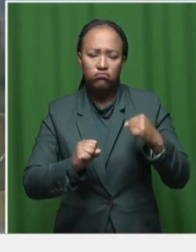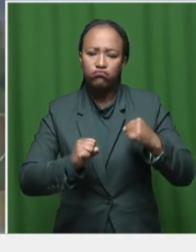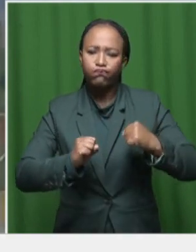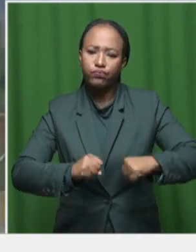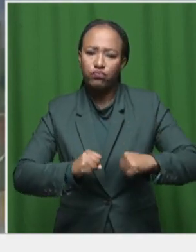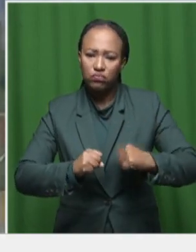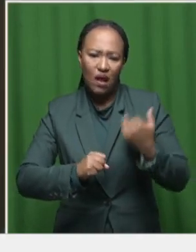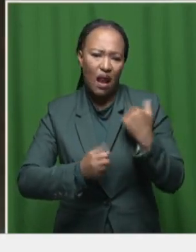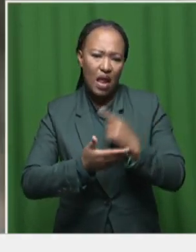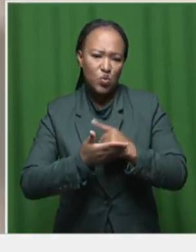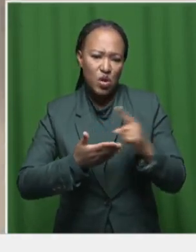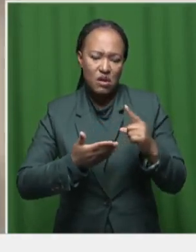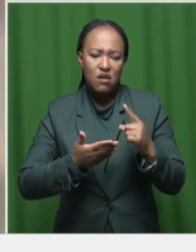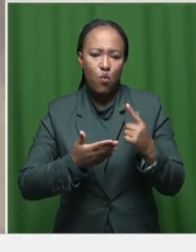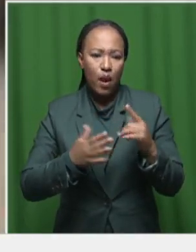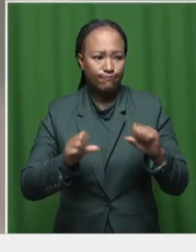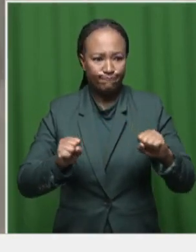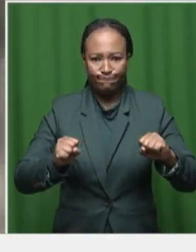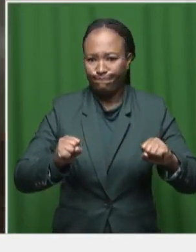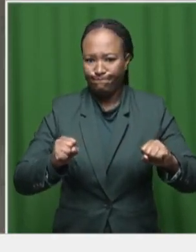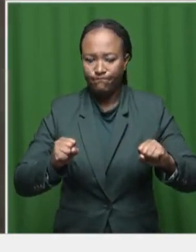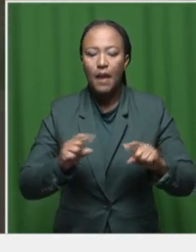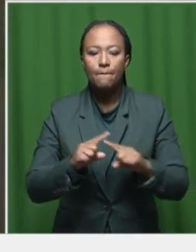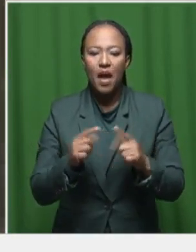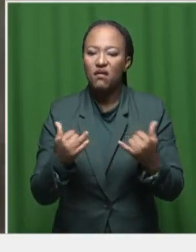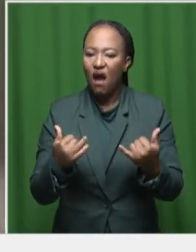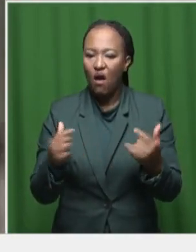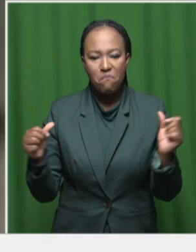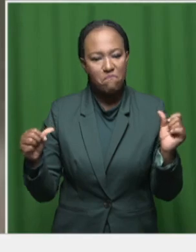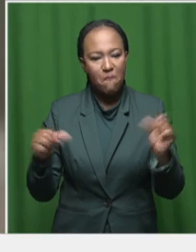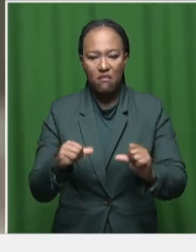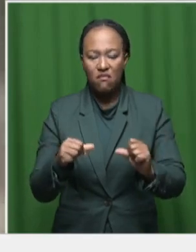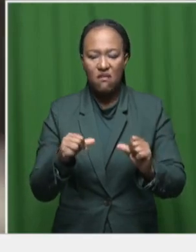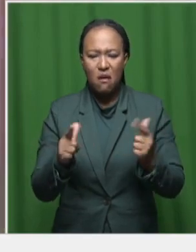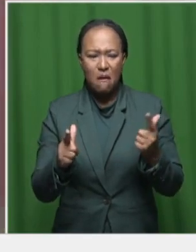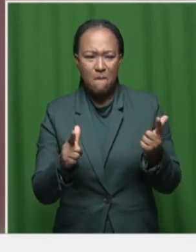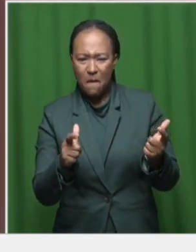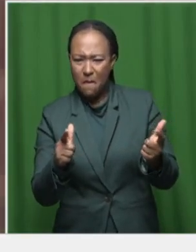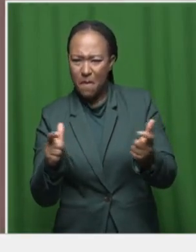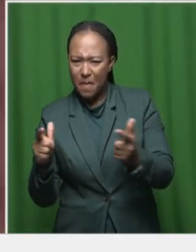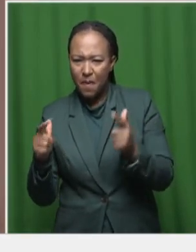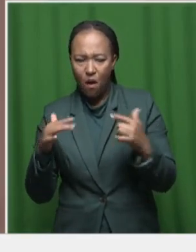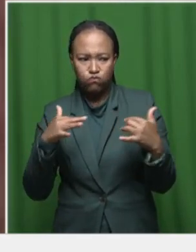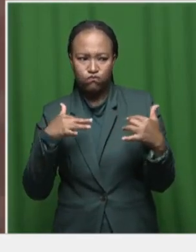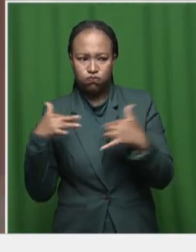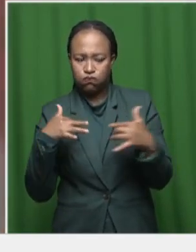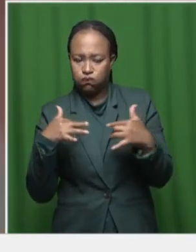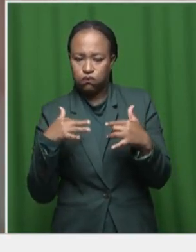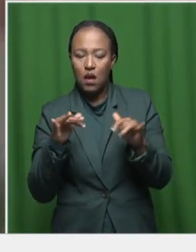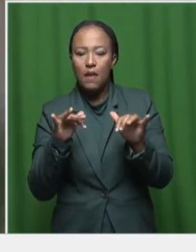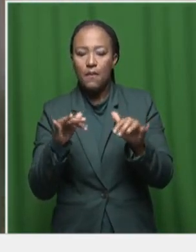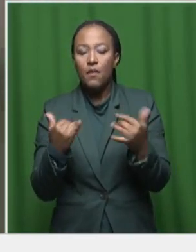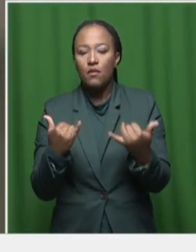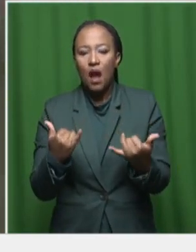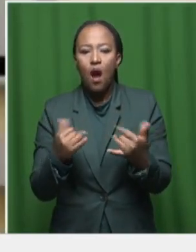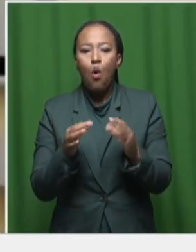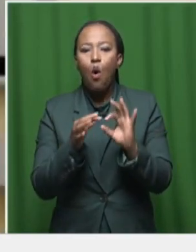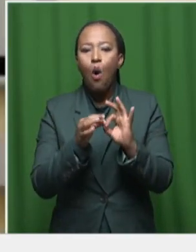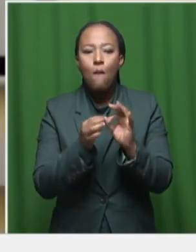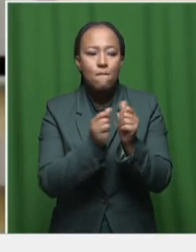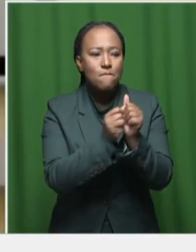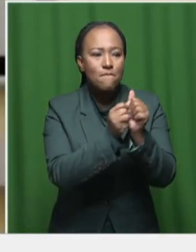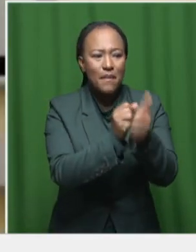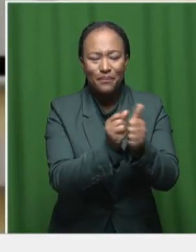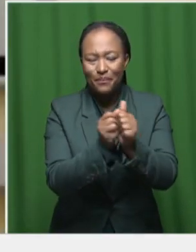week appears to be faltering, with heavy fighting and insecurity driving people away from their homes.